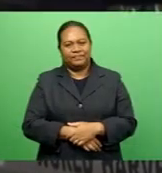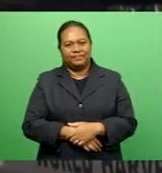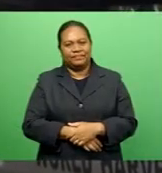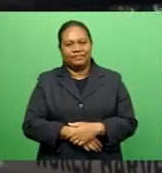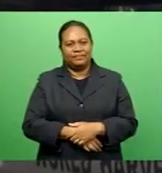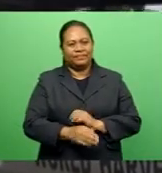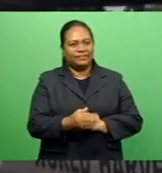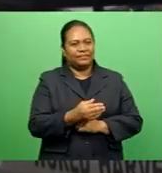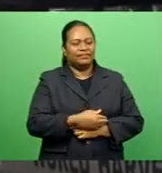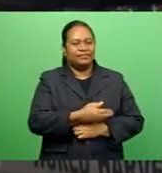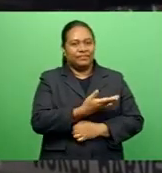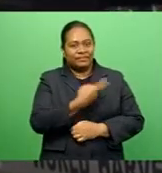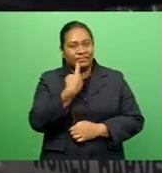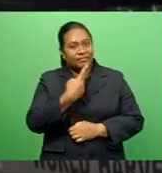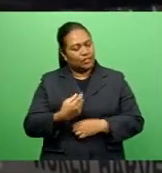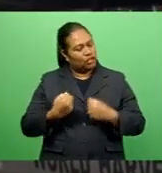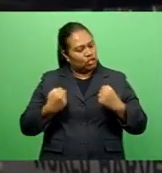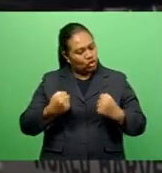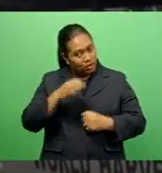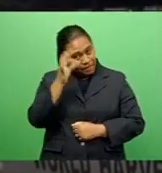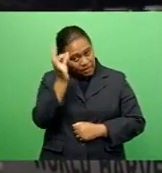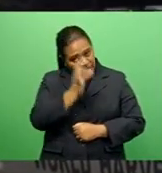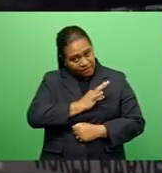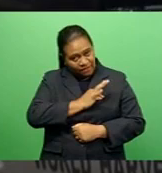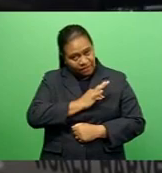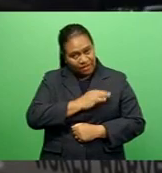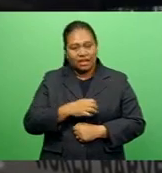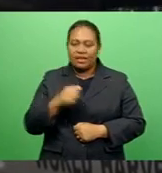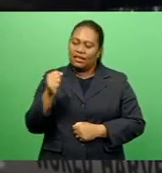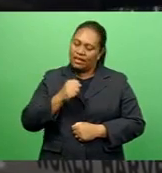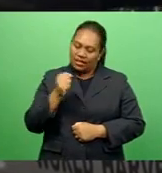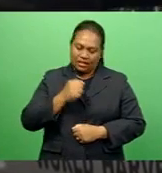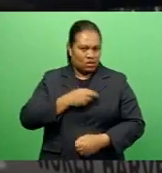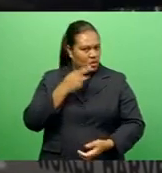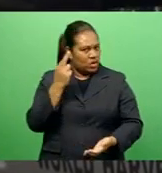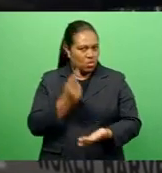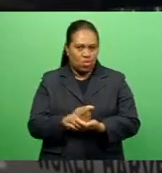I really believe so, and I strongly believe that we need to really